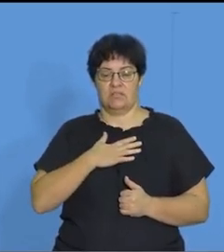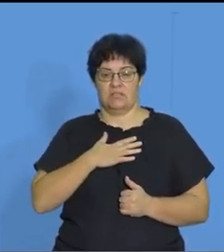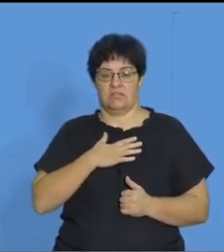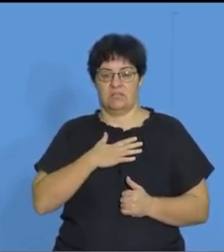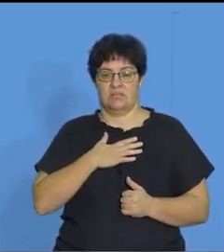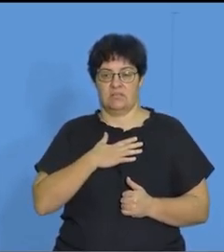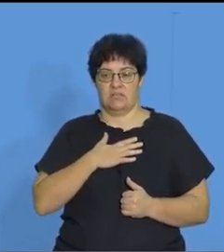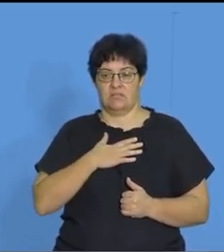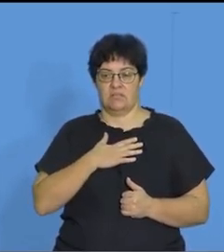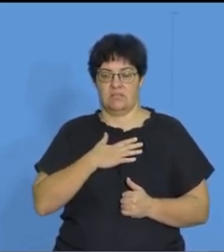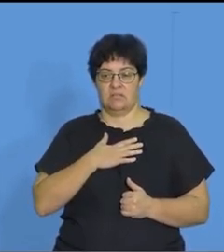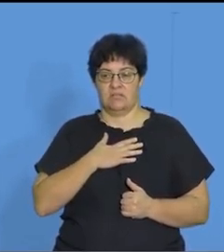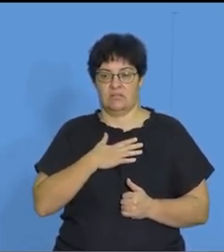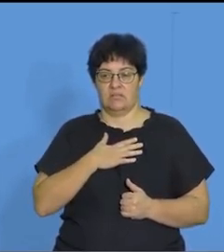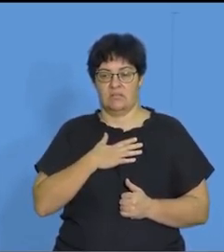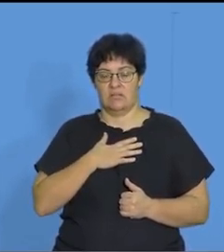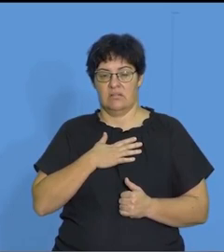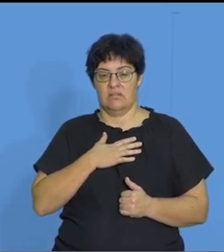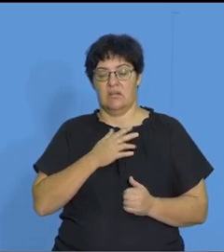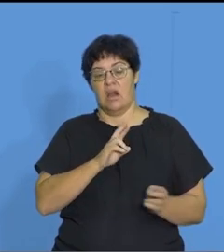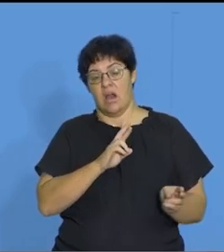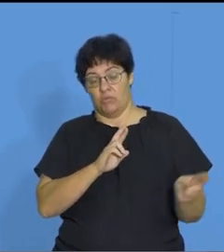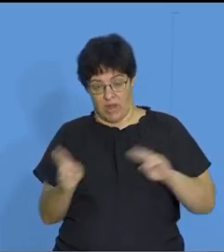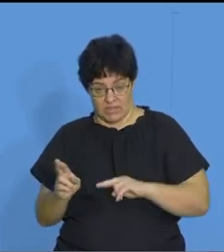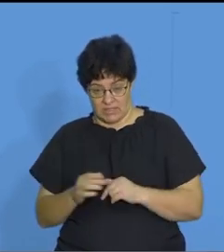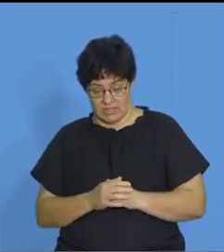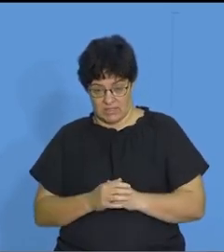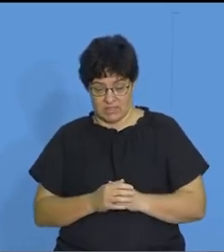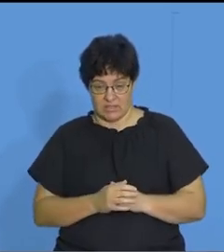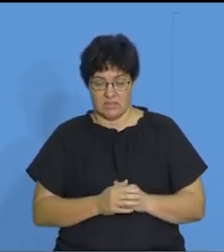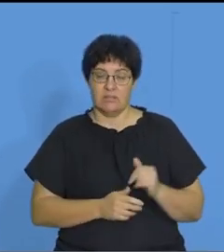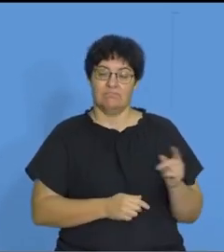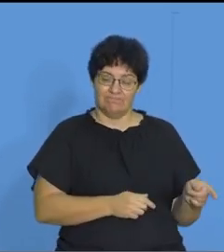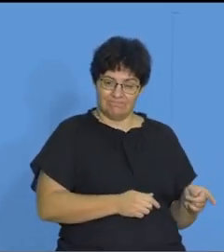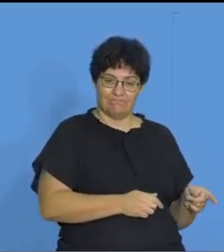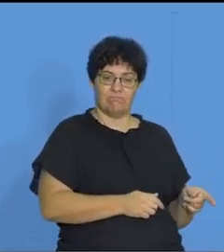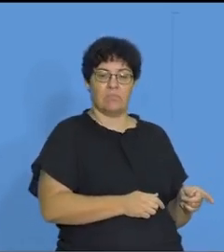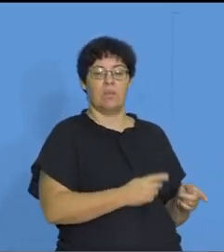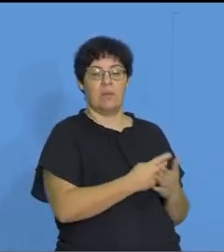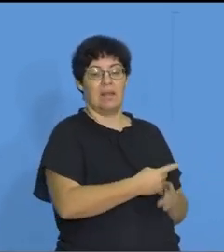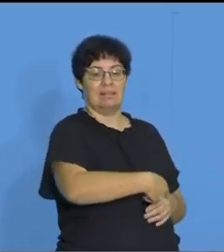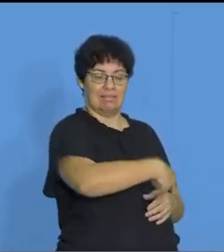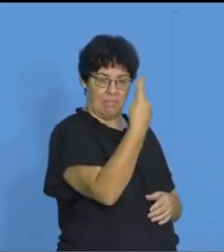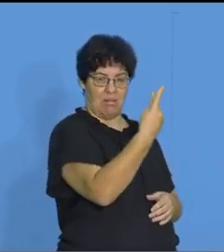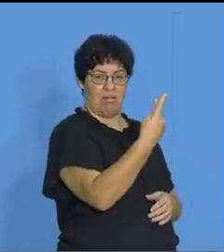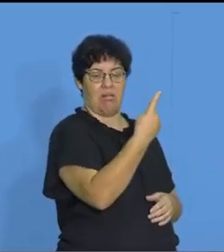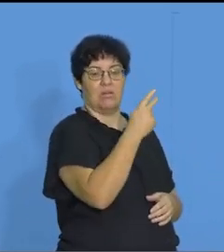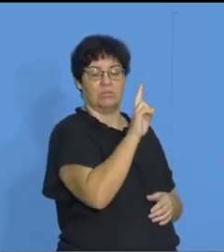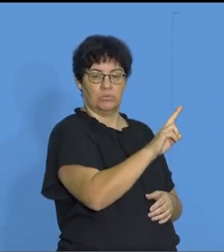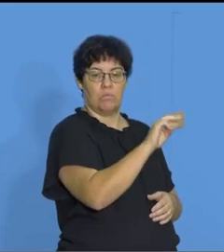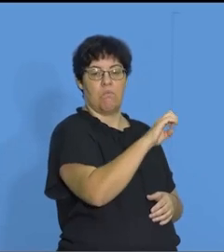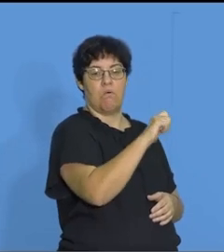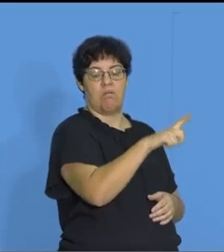react, okay? And then if 1 mole of oxygen reacts, it must react with double the number, which is